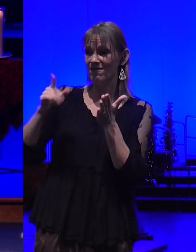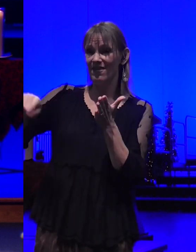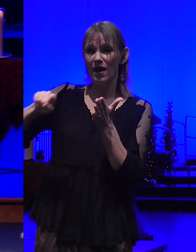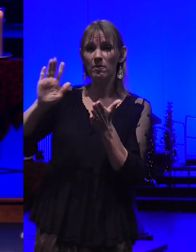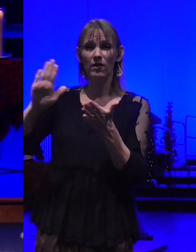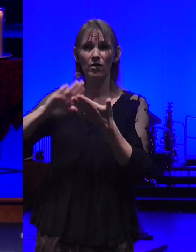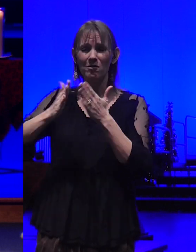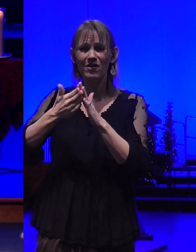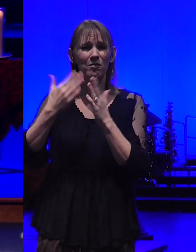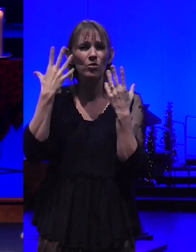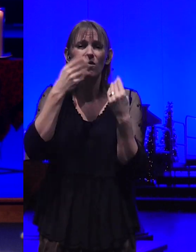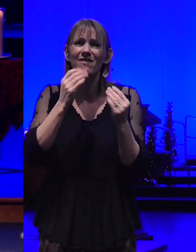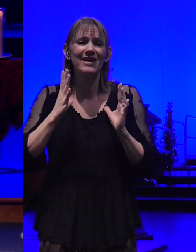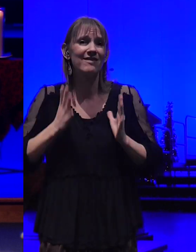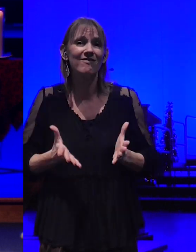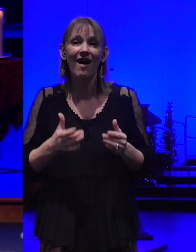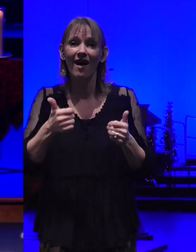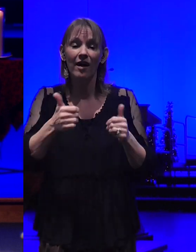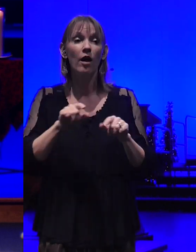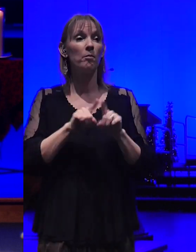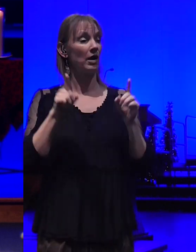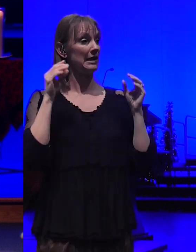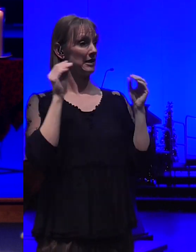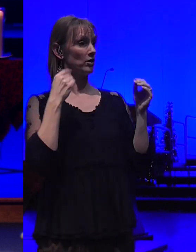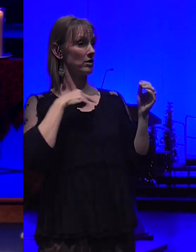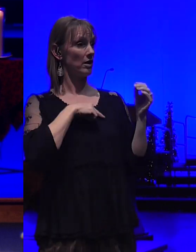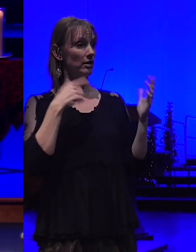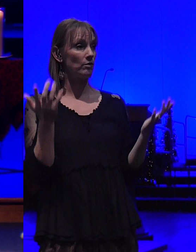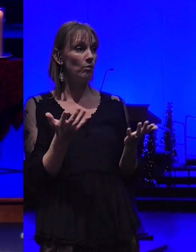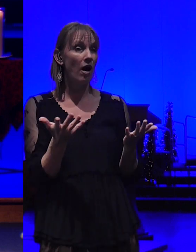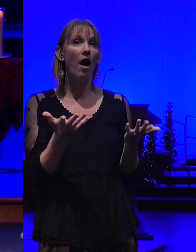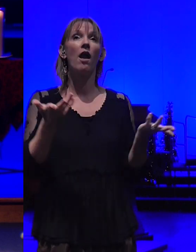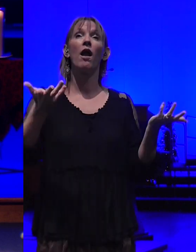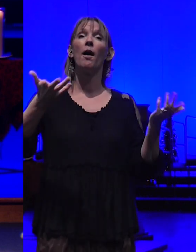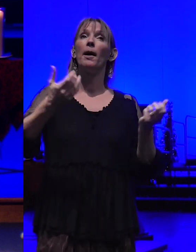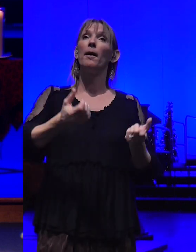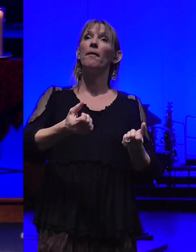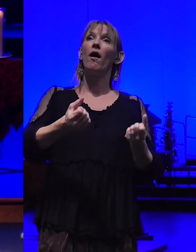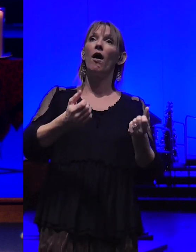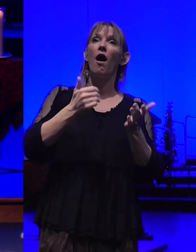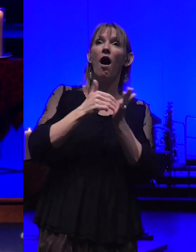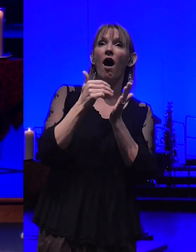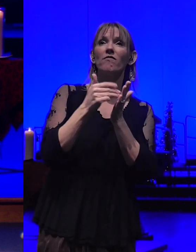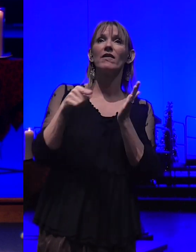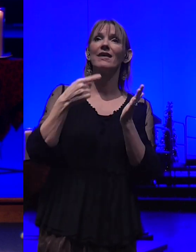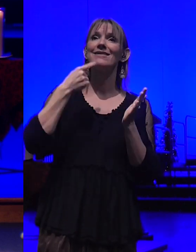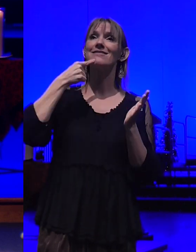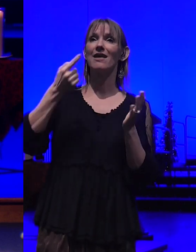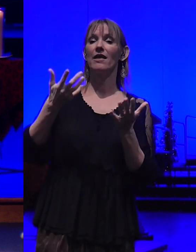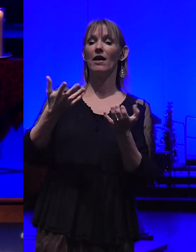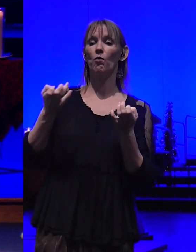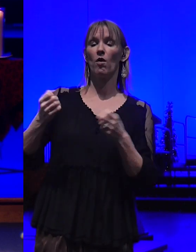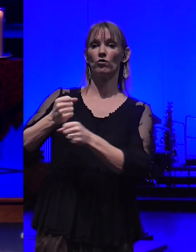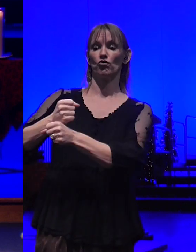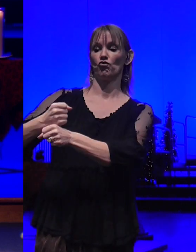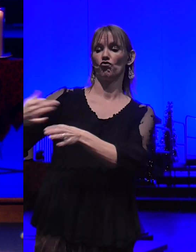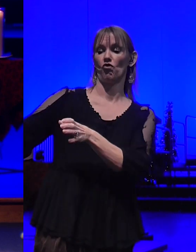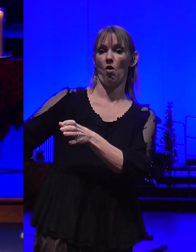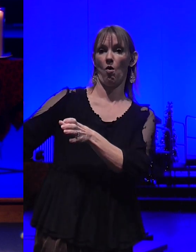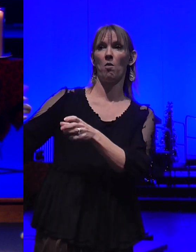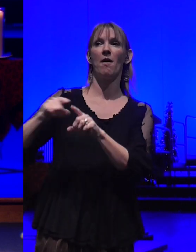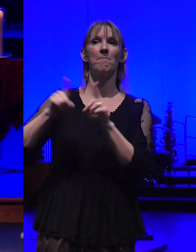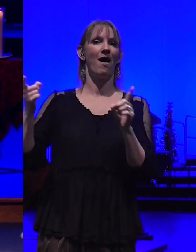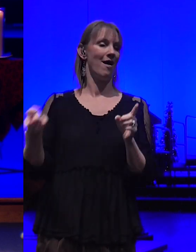that's beautiful. But what it teaches us, you see, because in many cases they say they want to grow, but